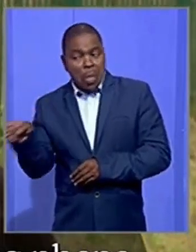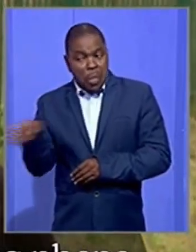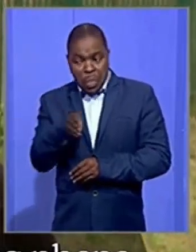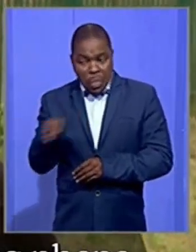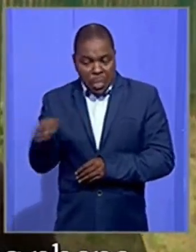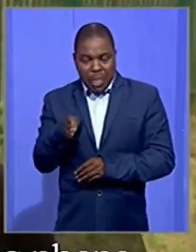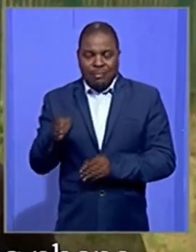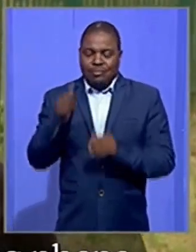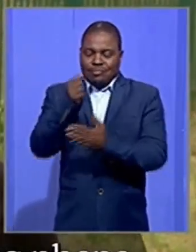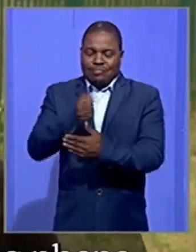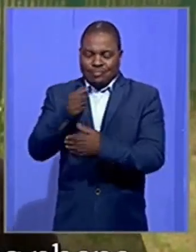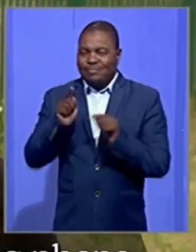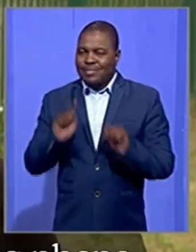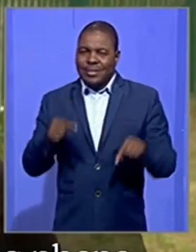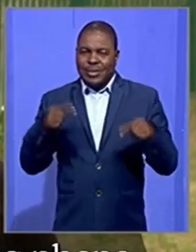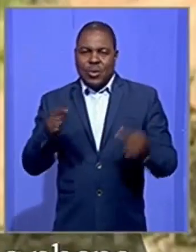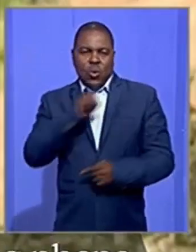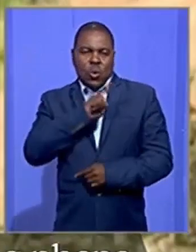se phepa.